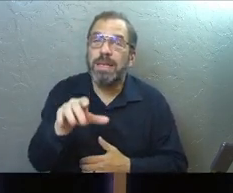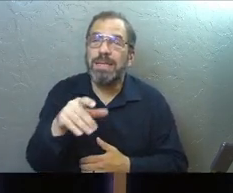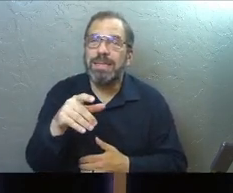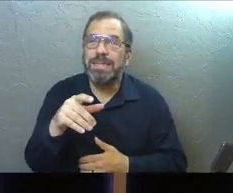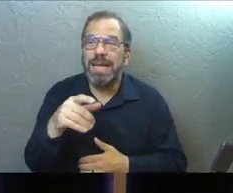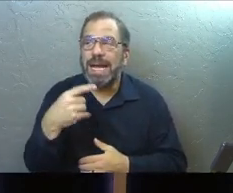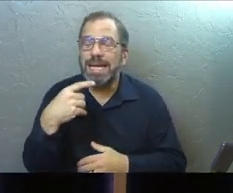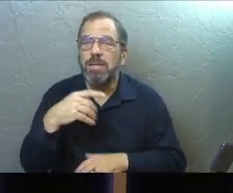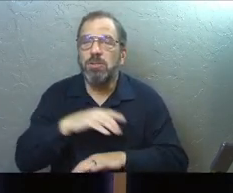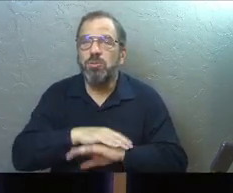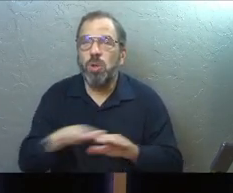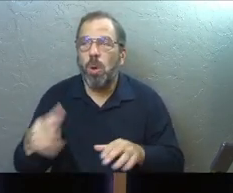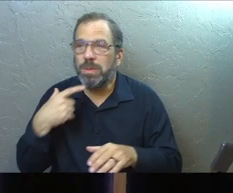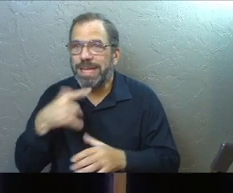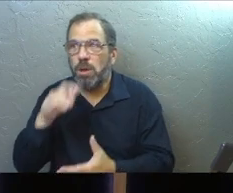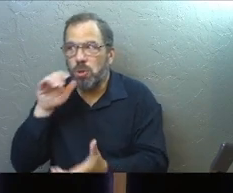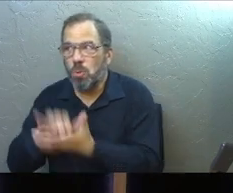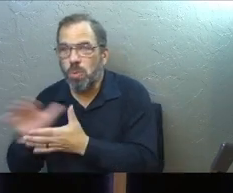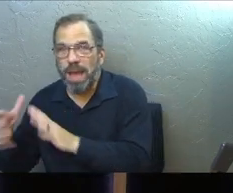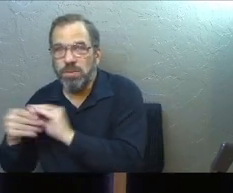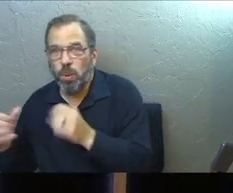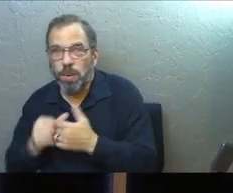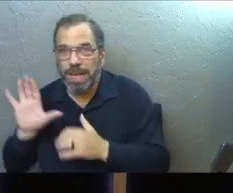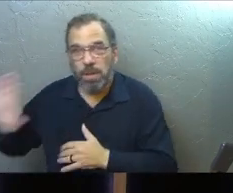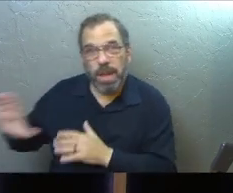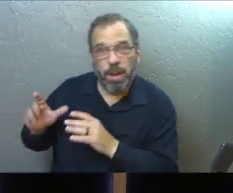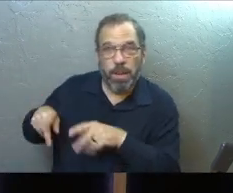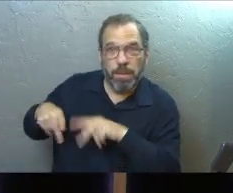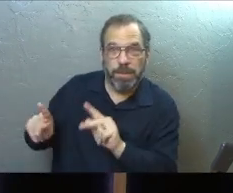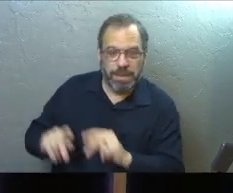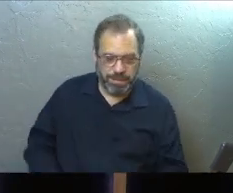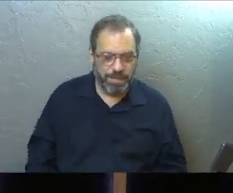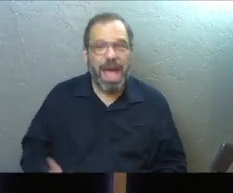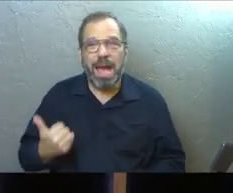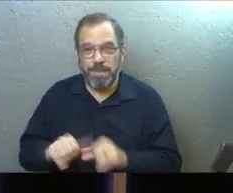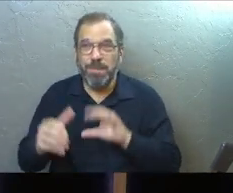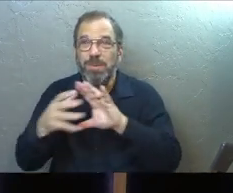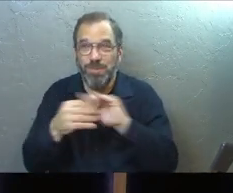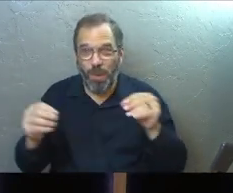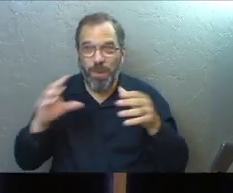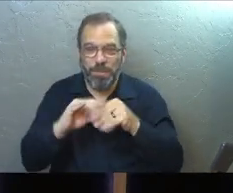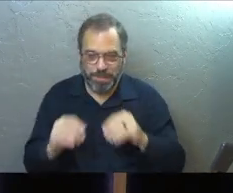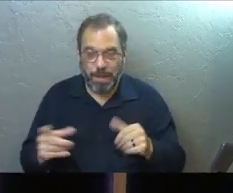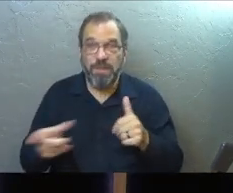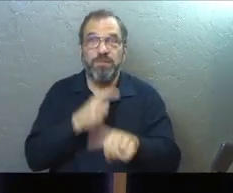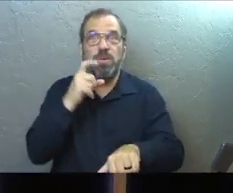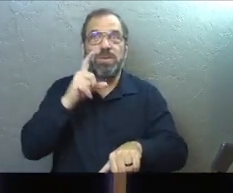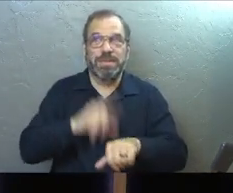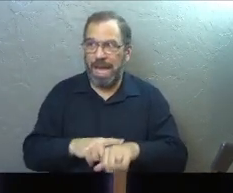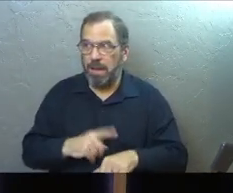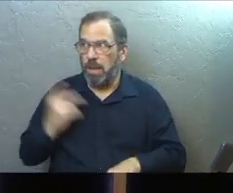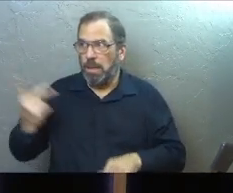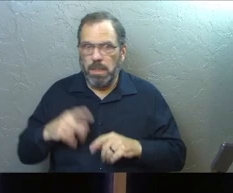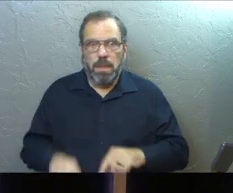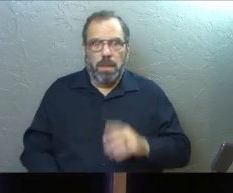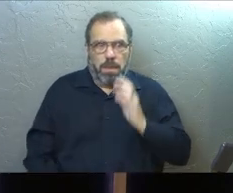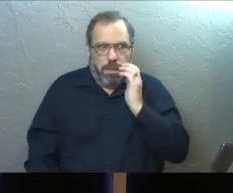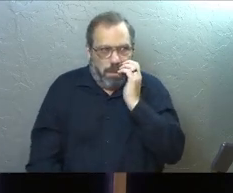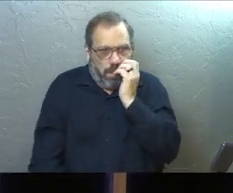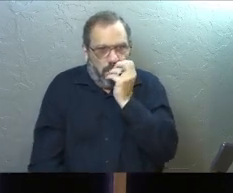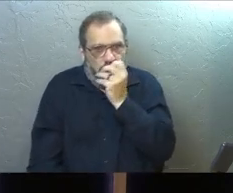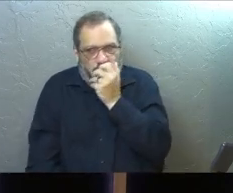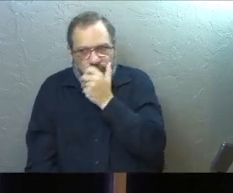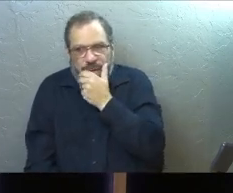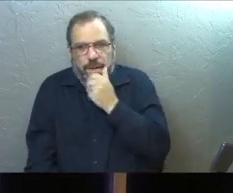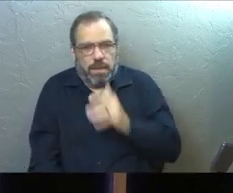That one's free. Don't ever do that. I remember telling this story. I remember the first time we were so nervous the